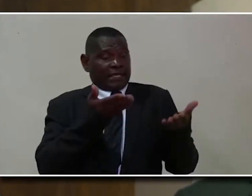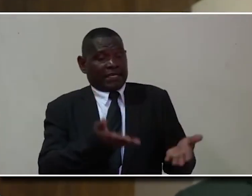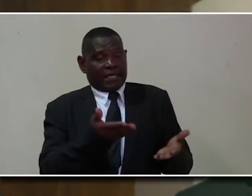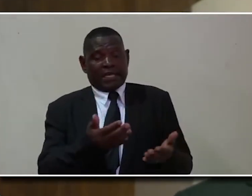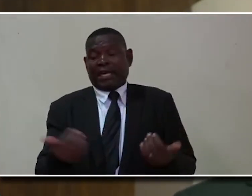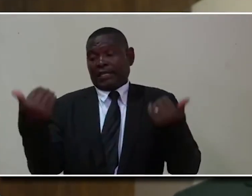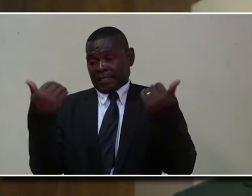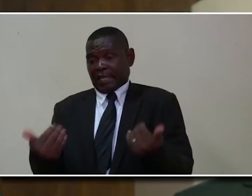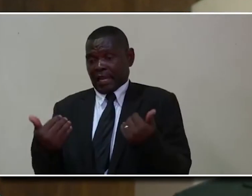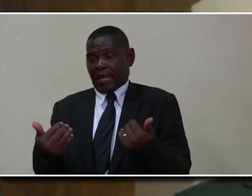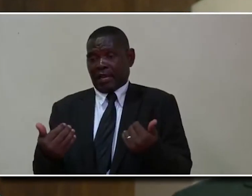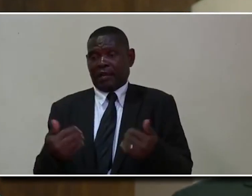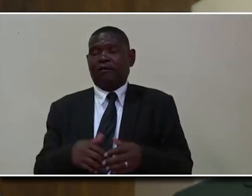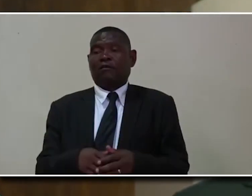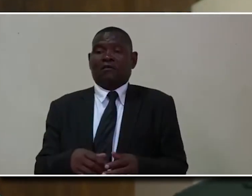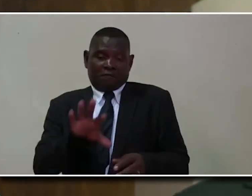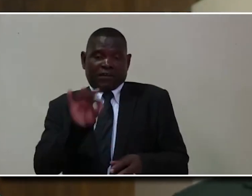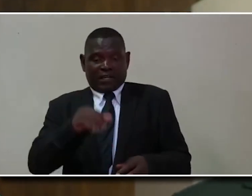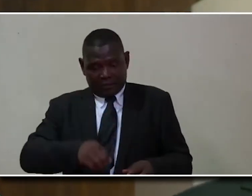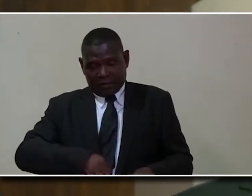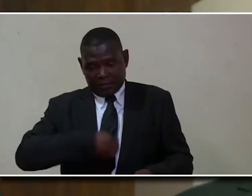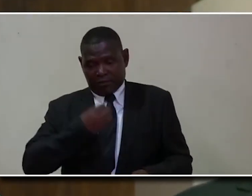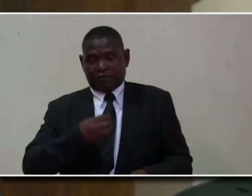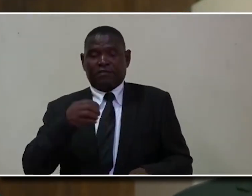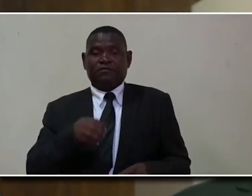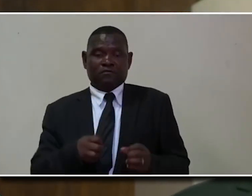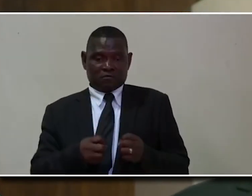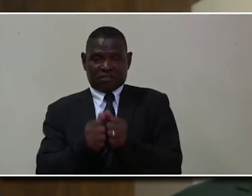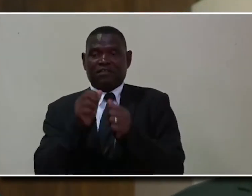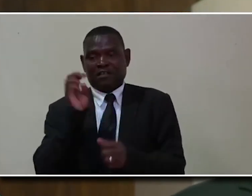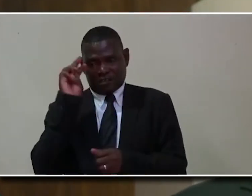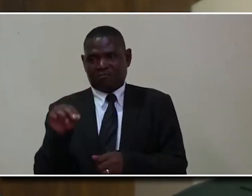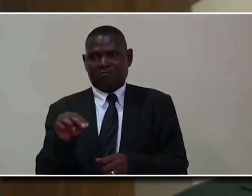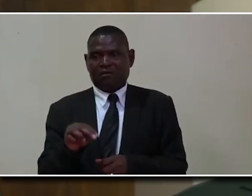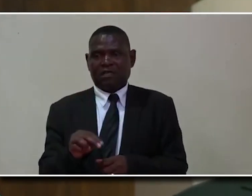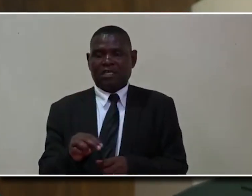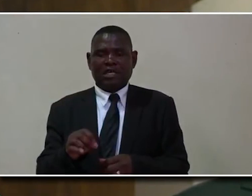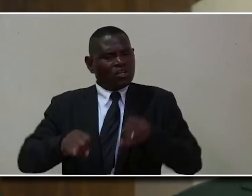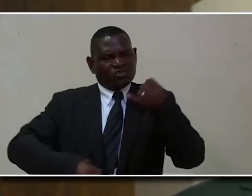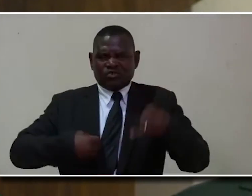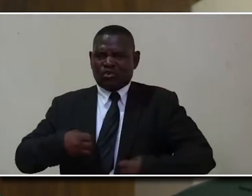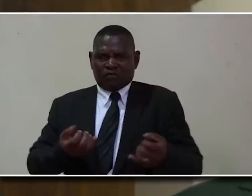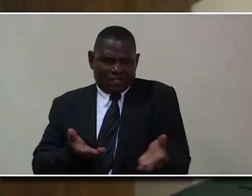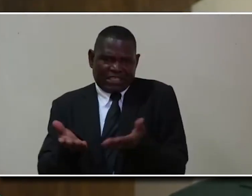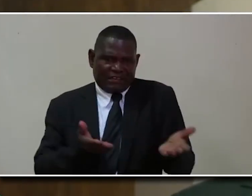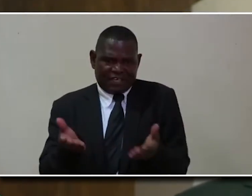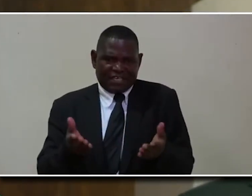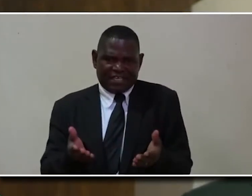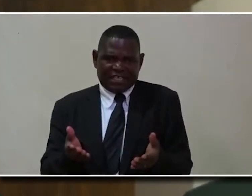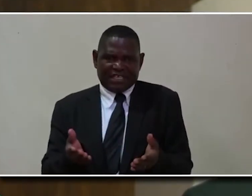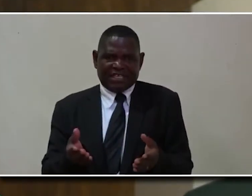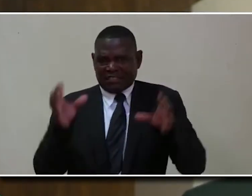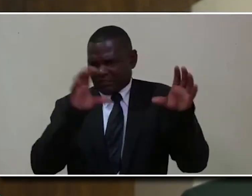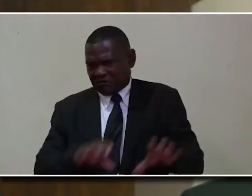Chikondwerero cha kupezekapo kwache lero lino ndipo mpano. The joy of his saving activity at his imminent return.